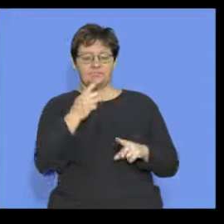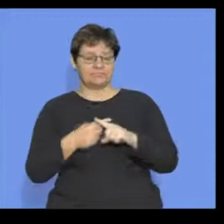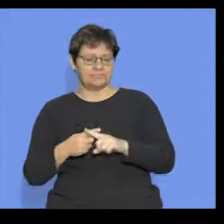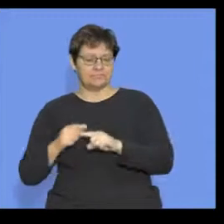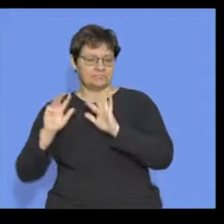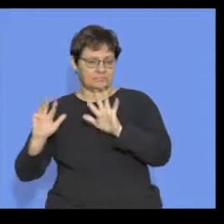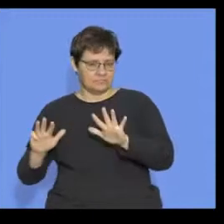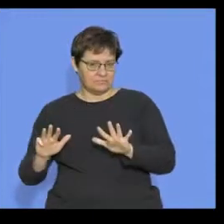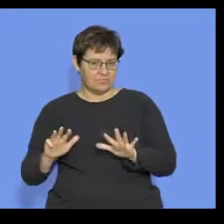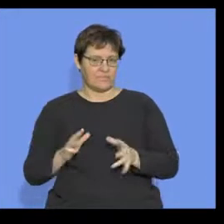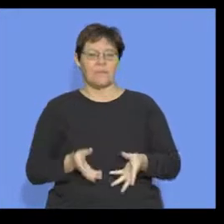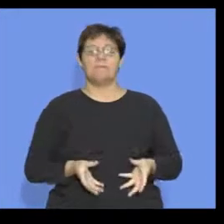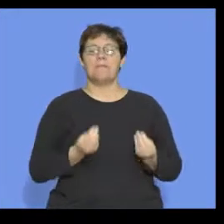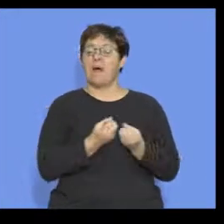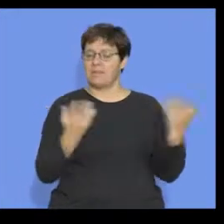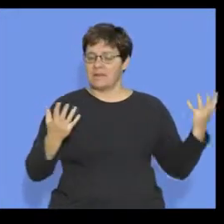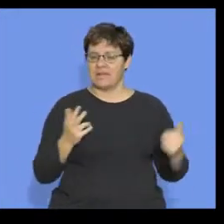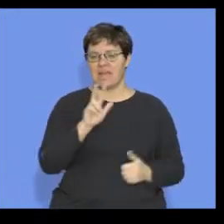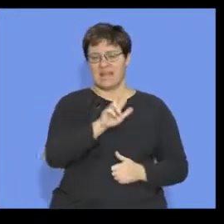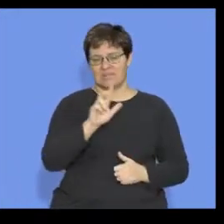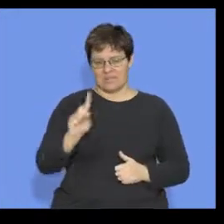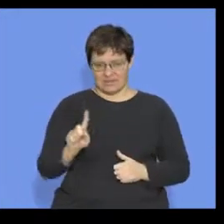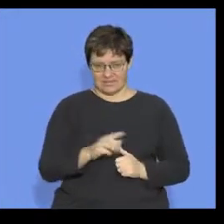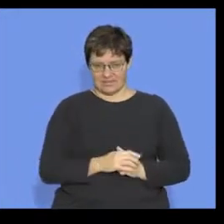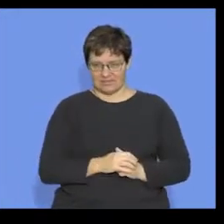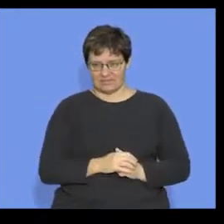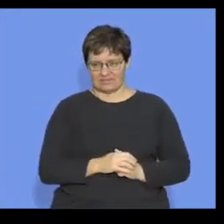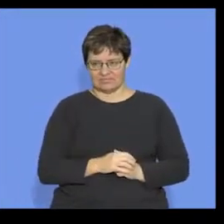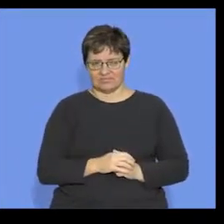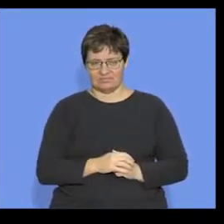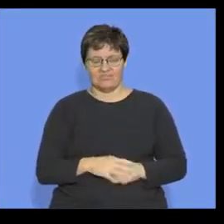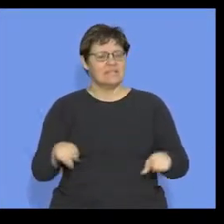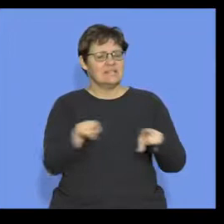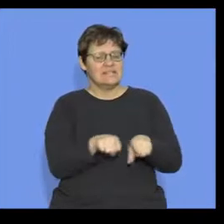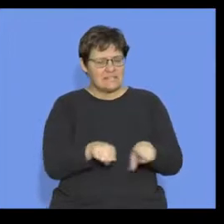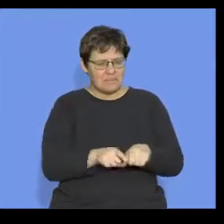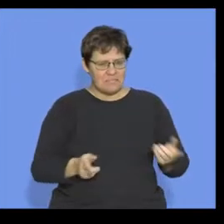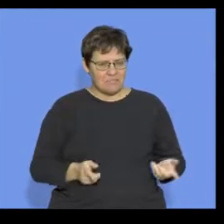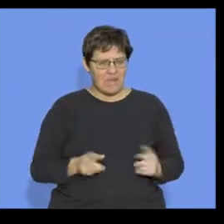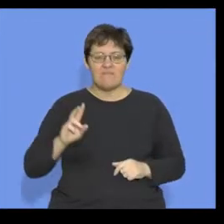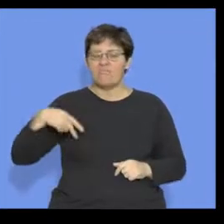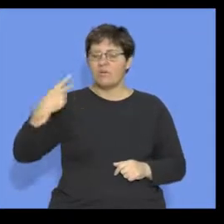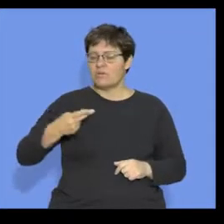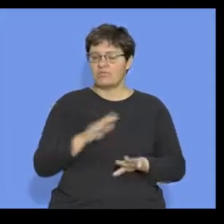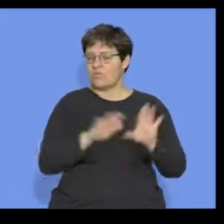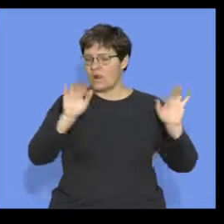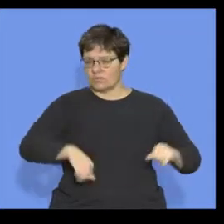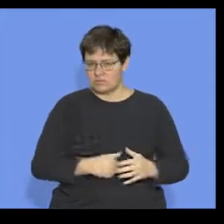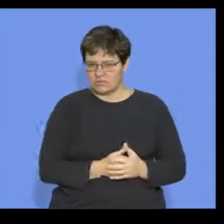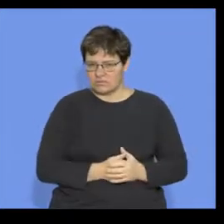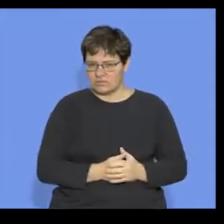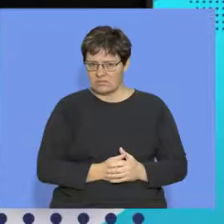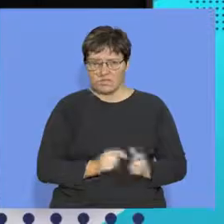what do we get? We get 81. Okay, so same question. What if repetition is not